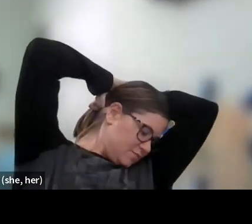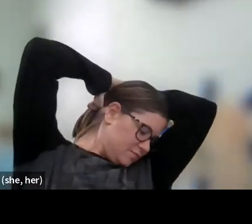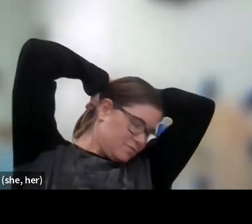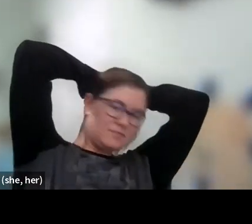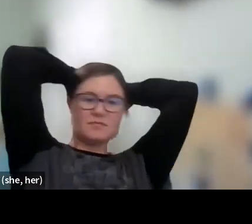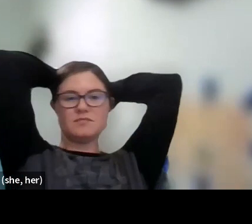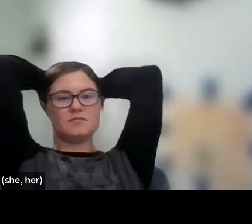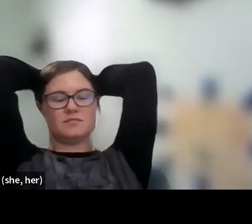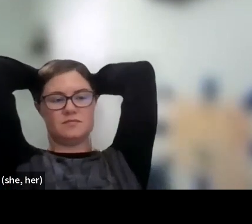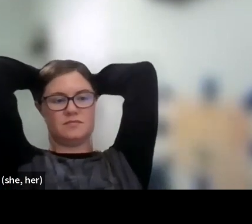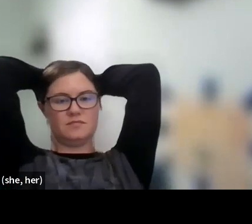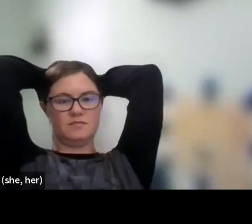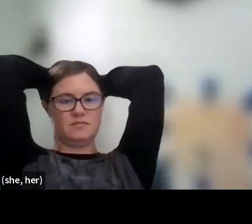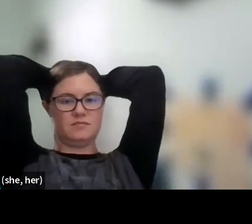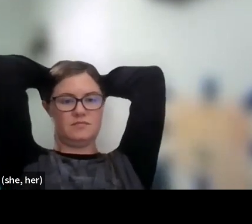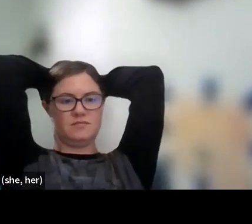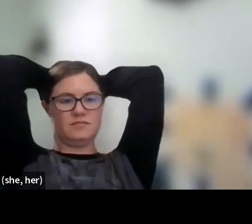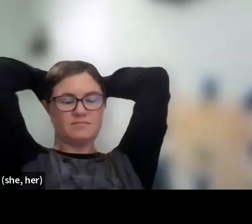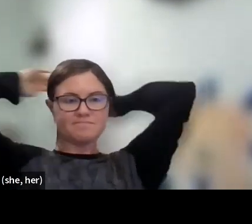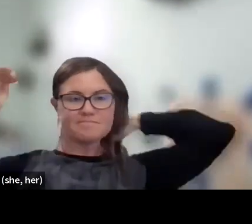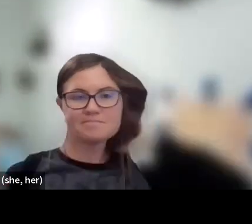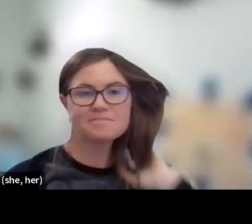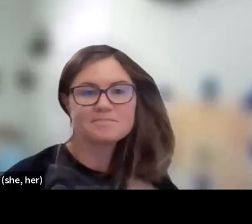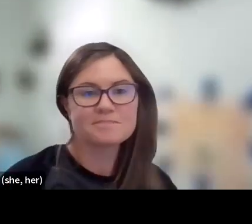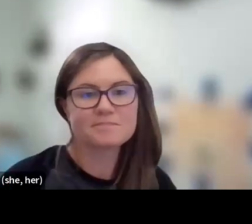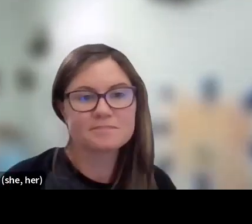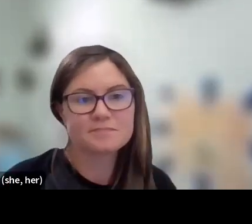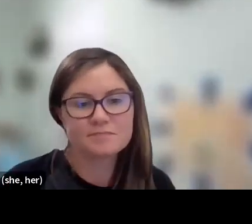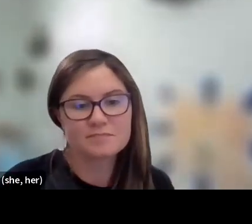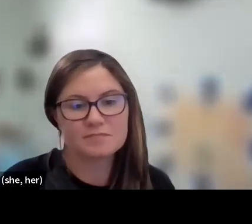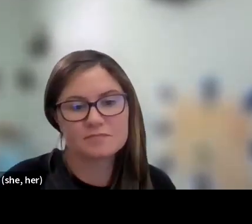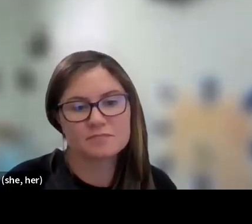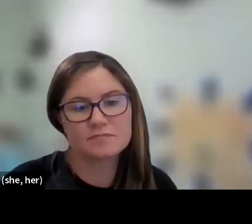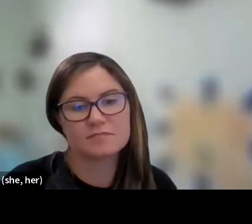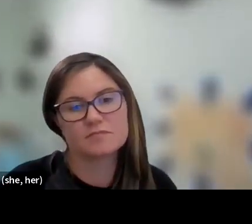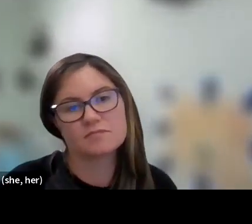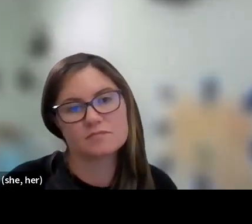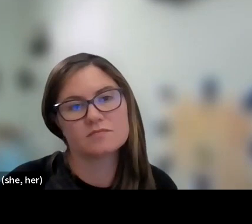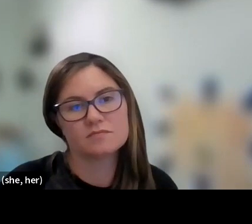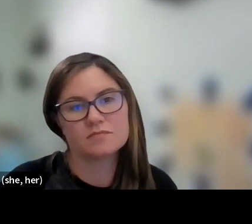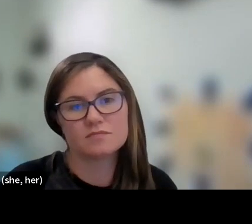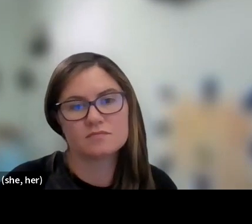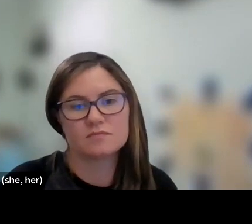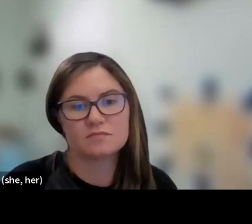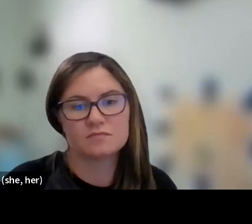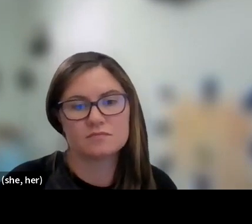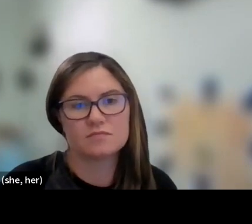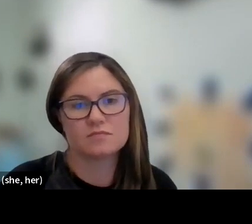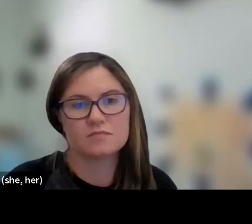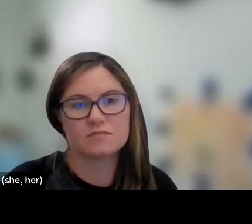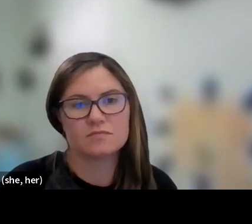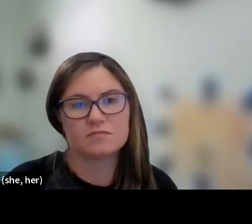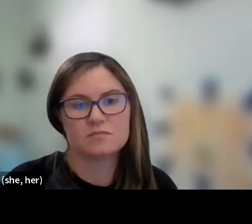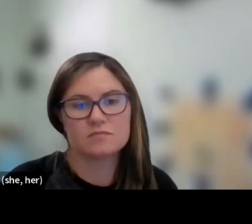país. So that's all I really just wanted to say. I know that there's a lot of difference when it comes to education, between Puerto Rico